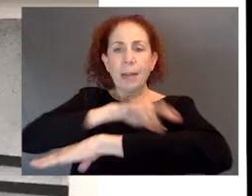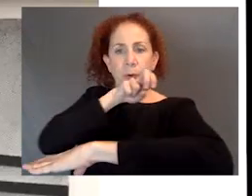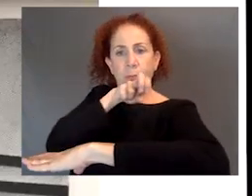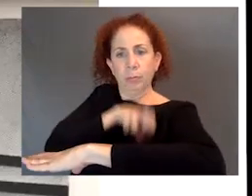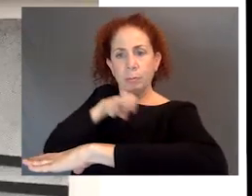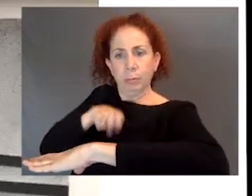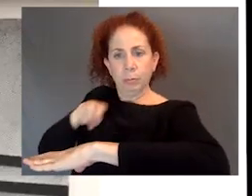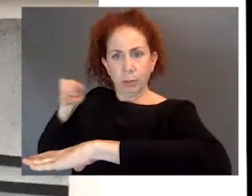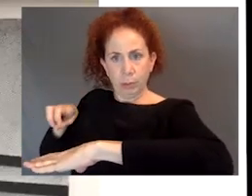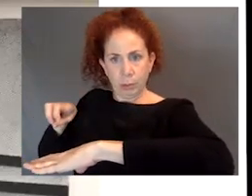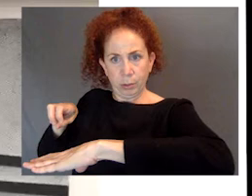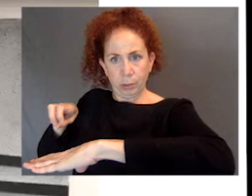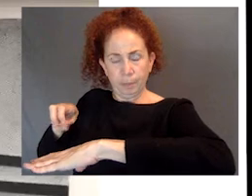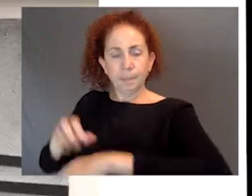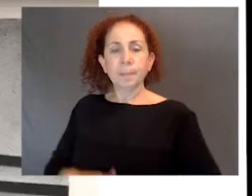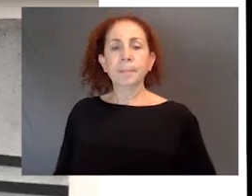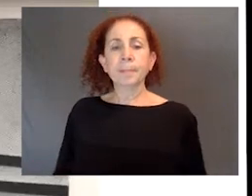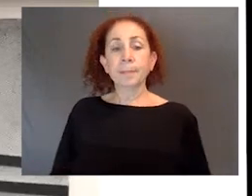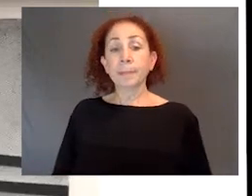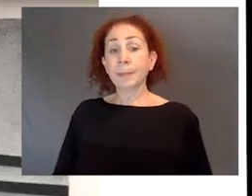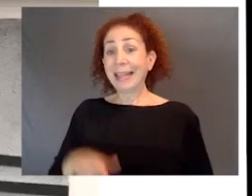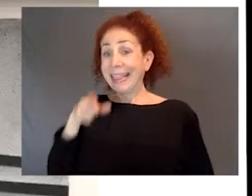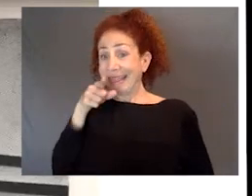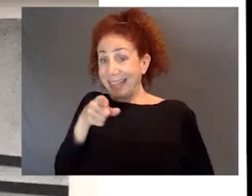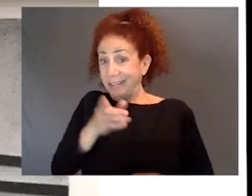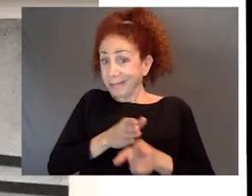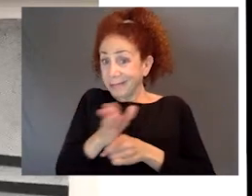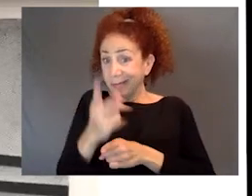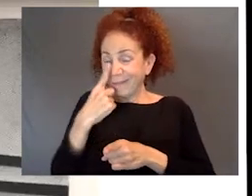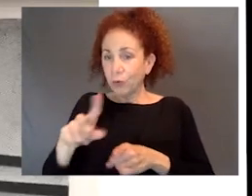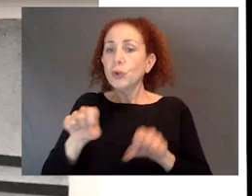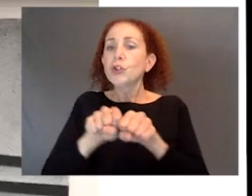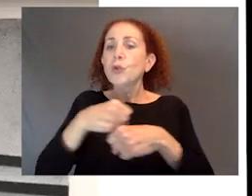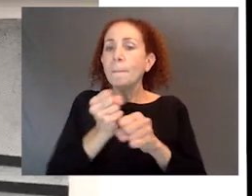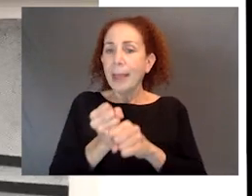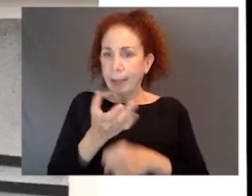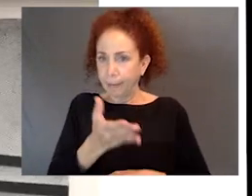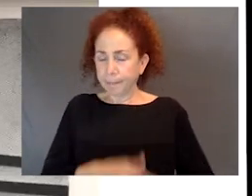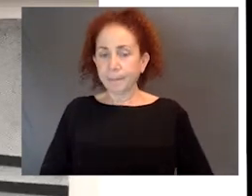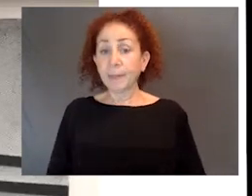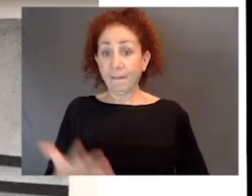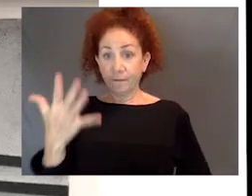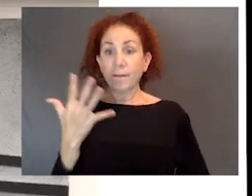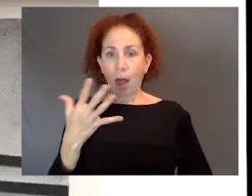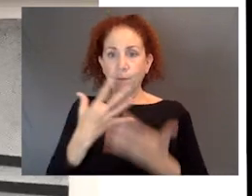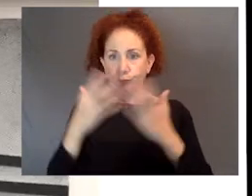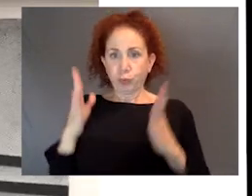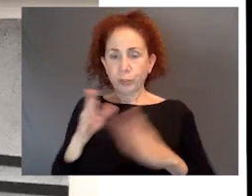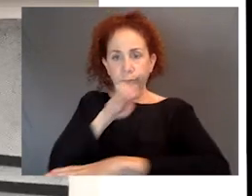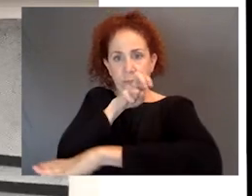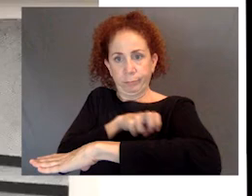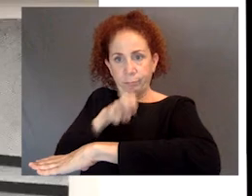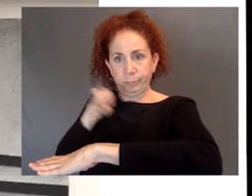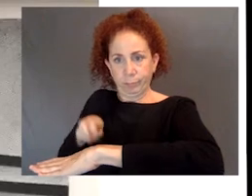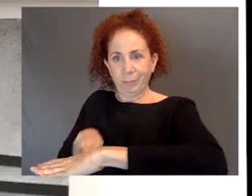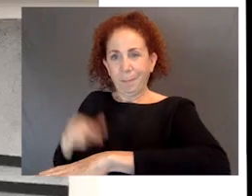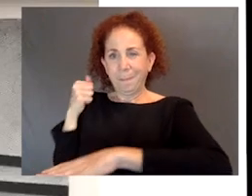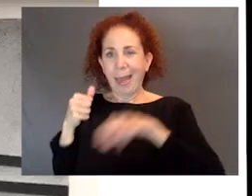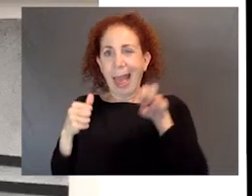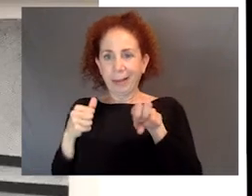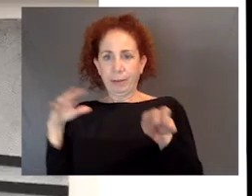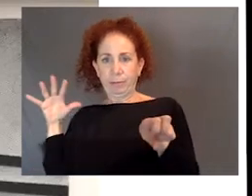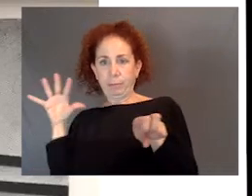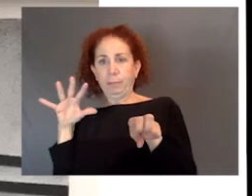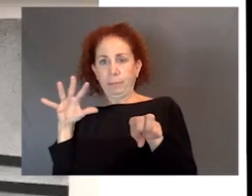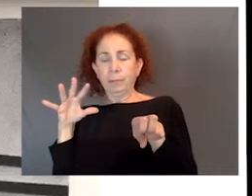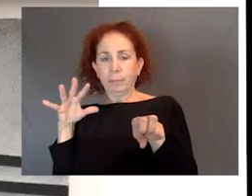table in one of the many shops. This particular shop is shoemaking. 5 of the prisoners have their backs turned to the camera.